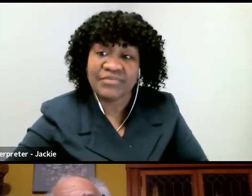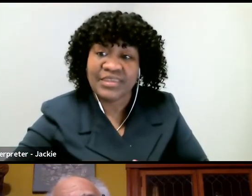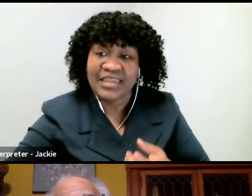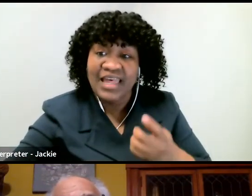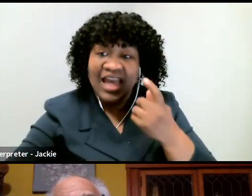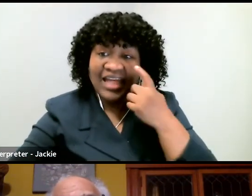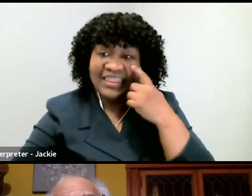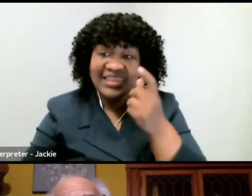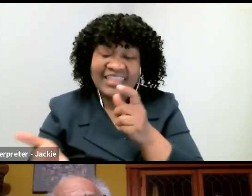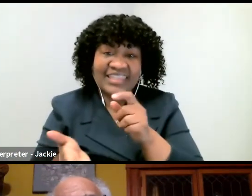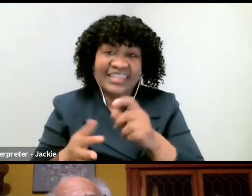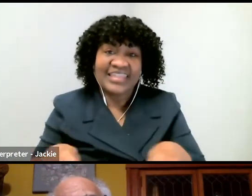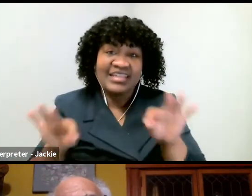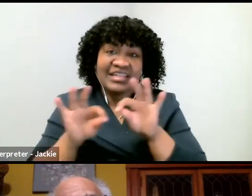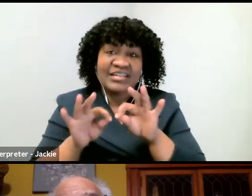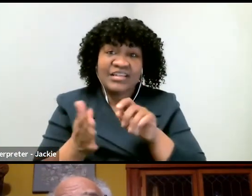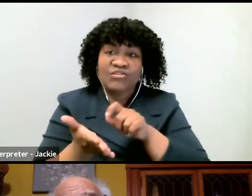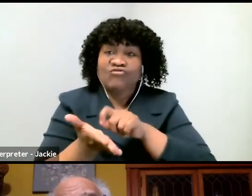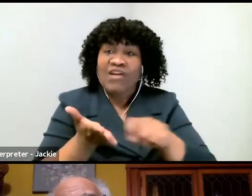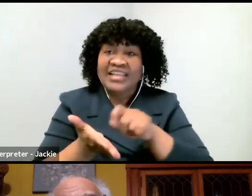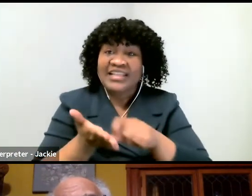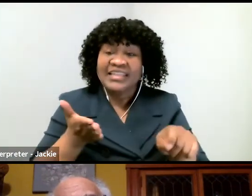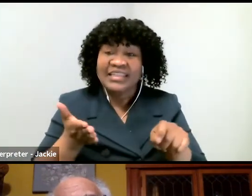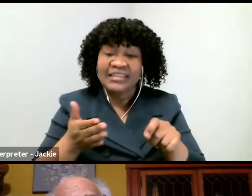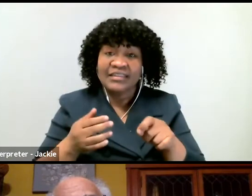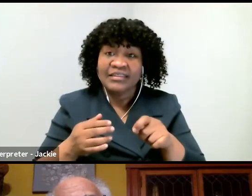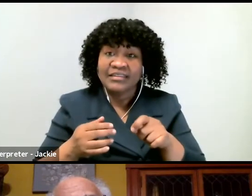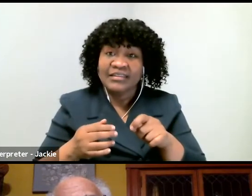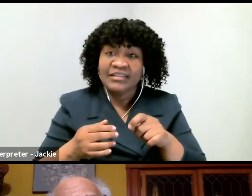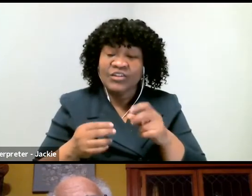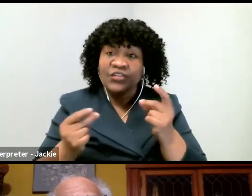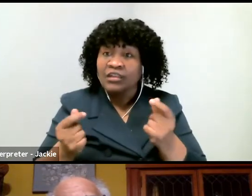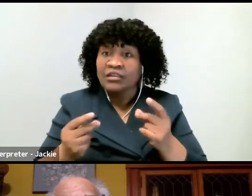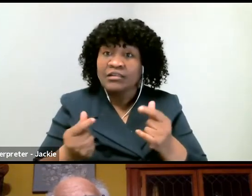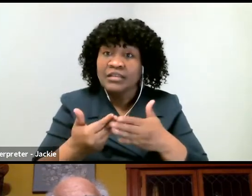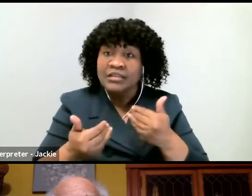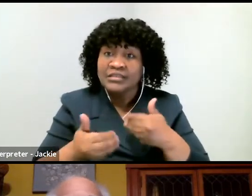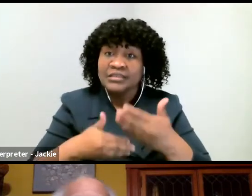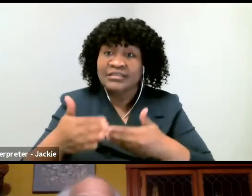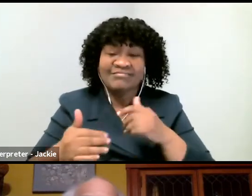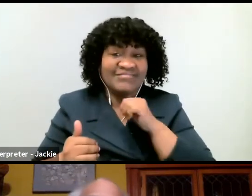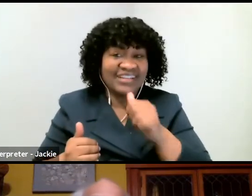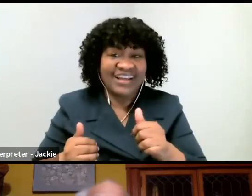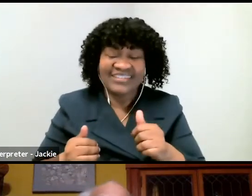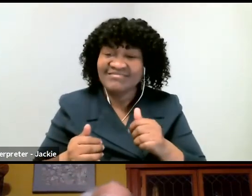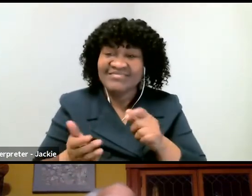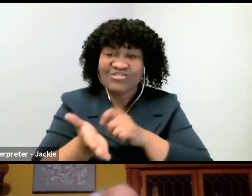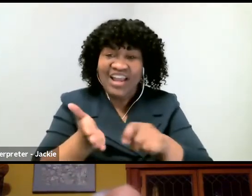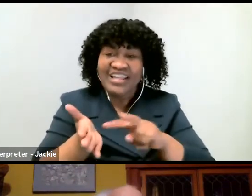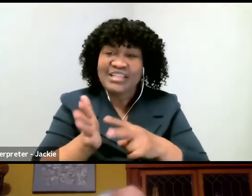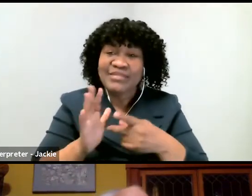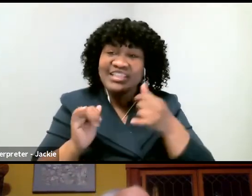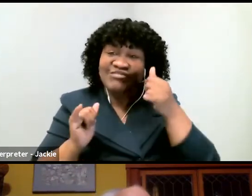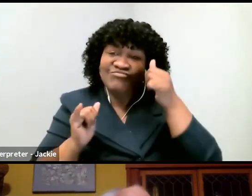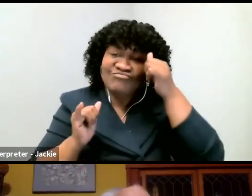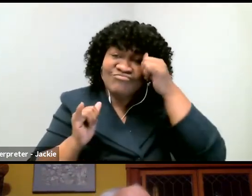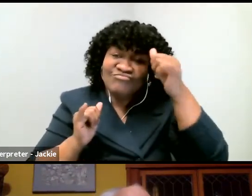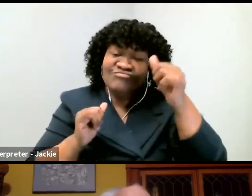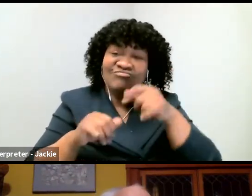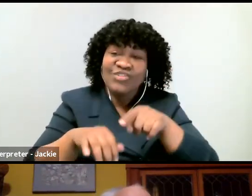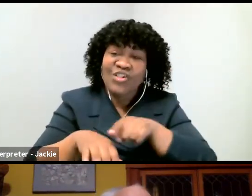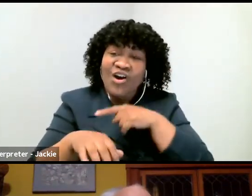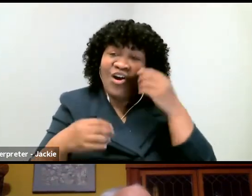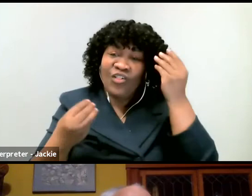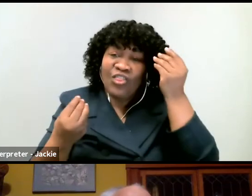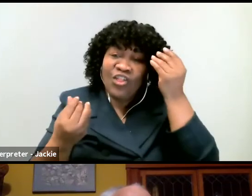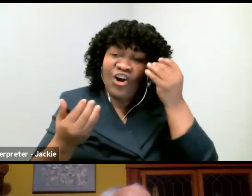writing is not a sprint. You know, I mean, I'm the long song. You know?